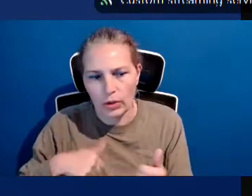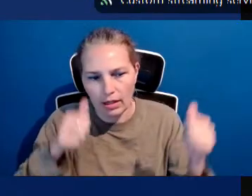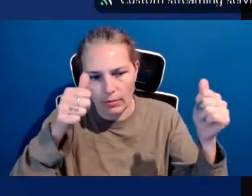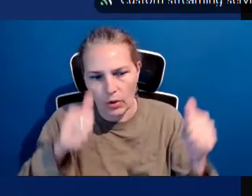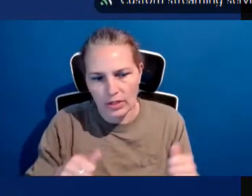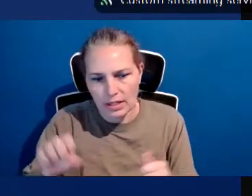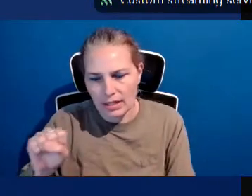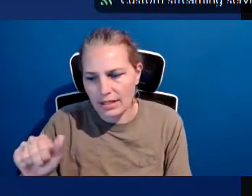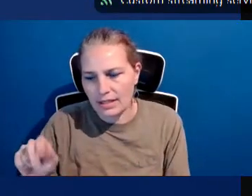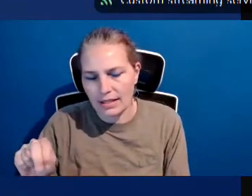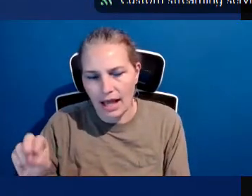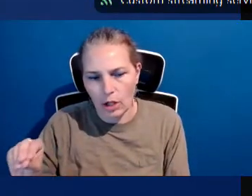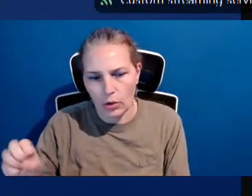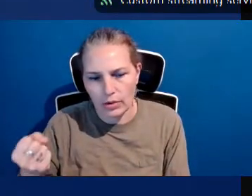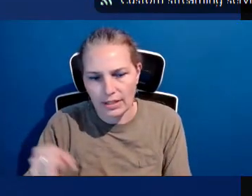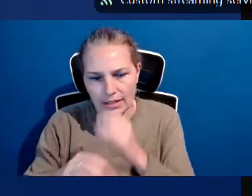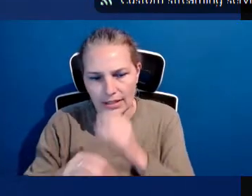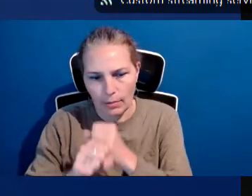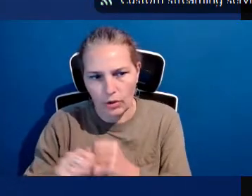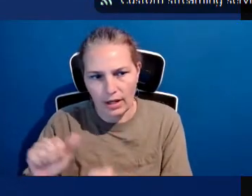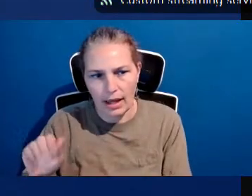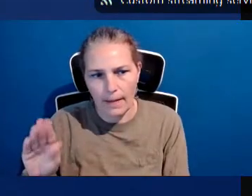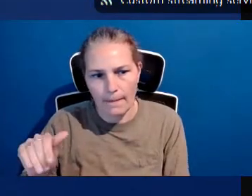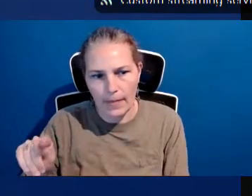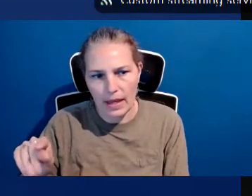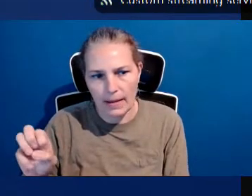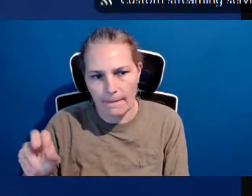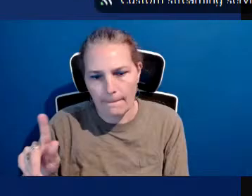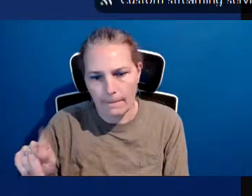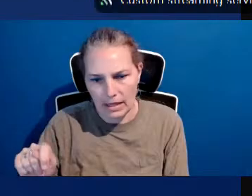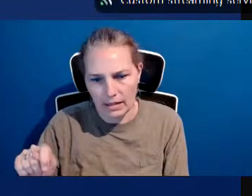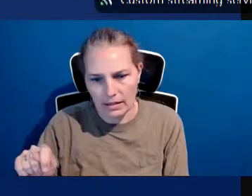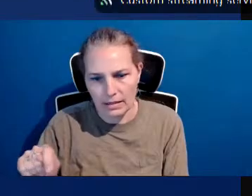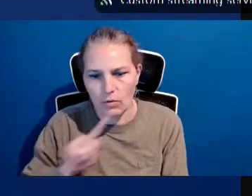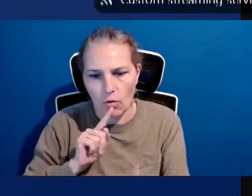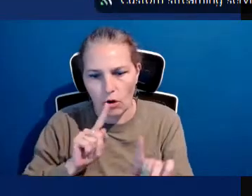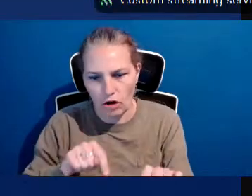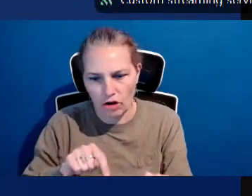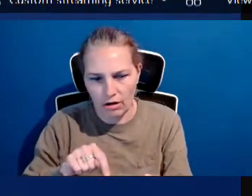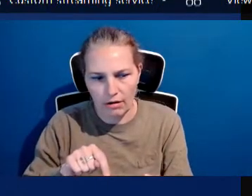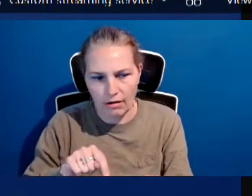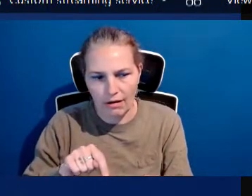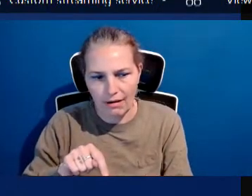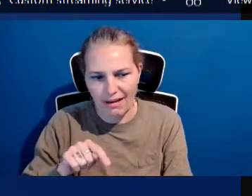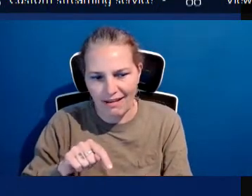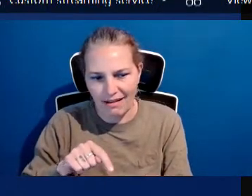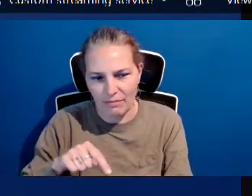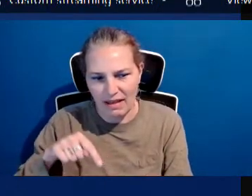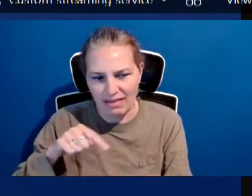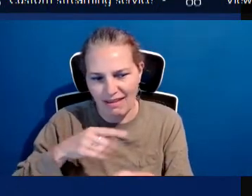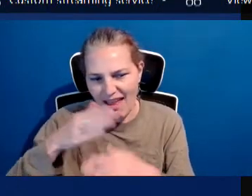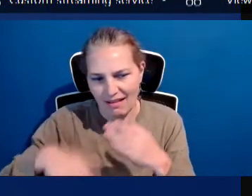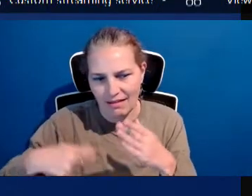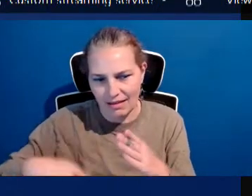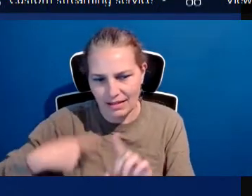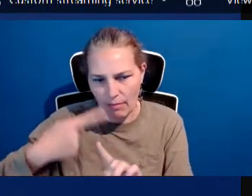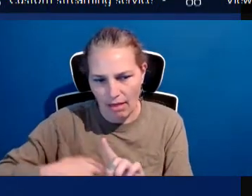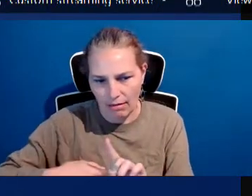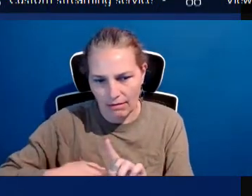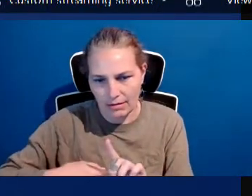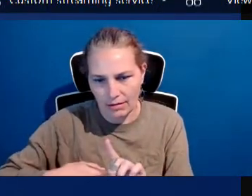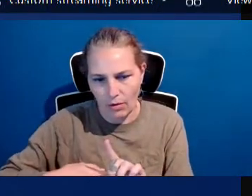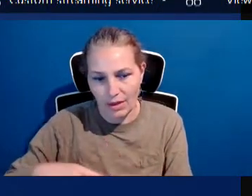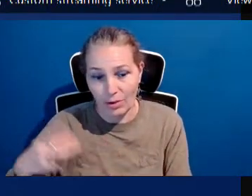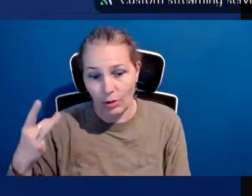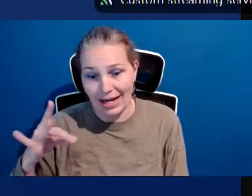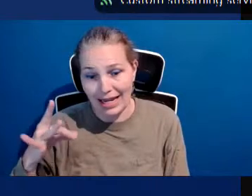those, 18 appeals were received and 6 were denied. Most of those denials were